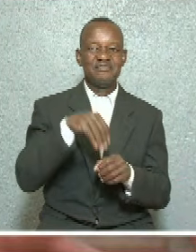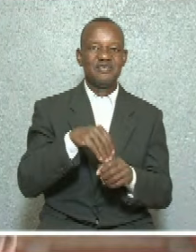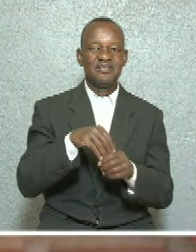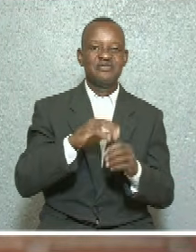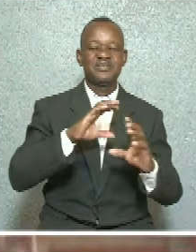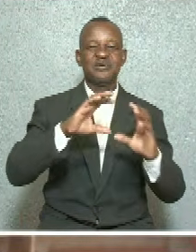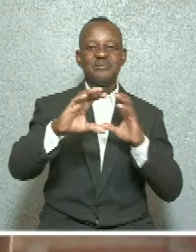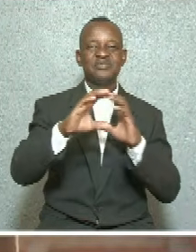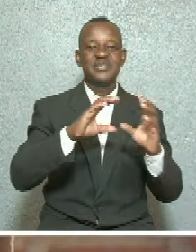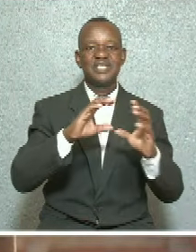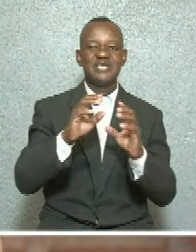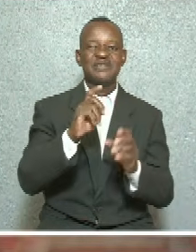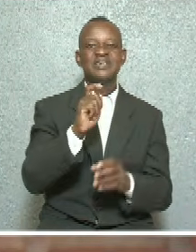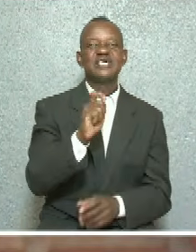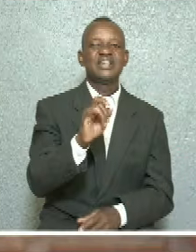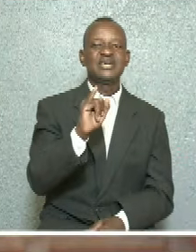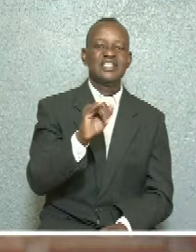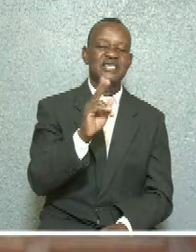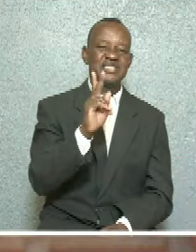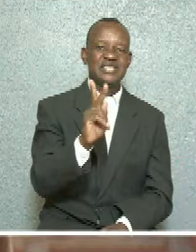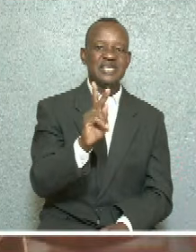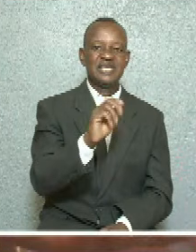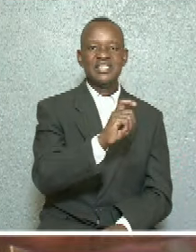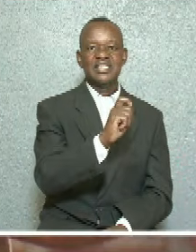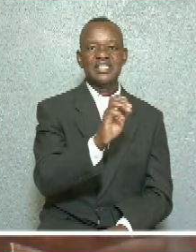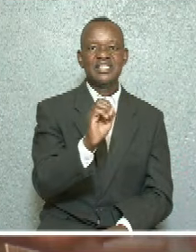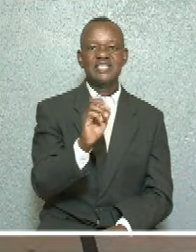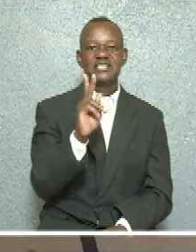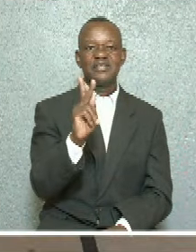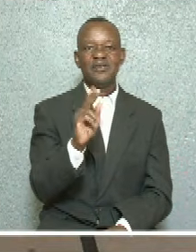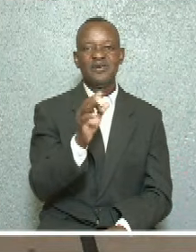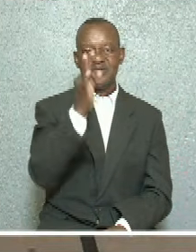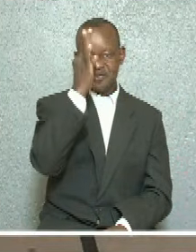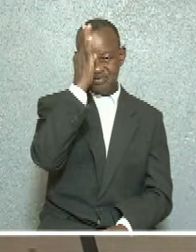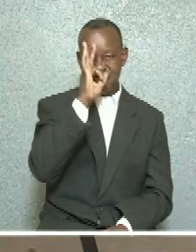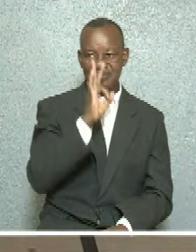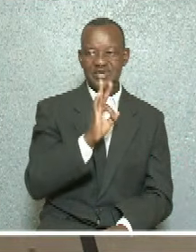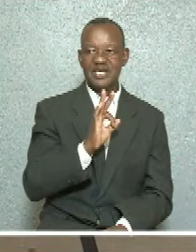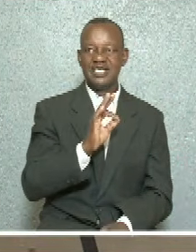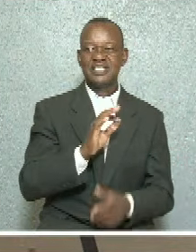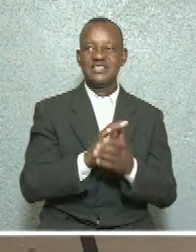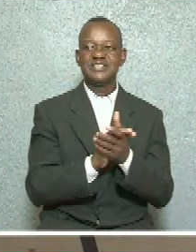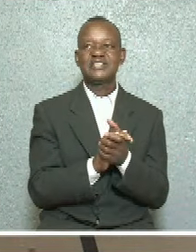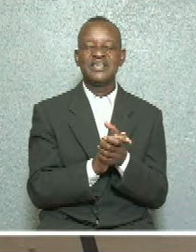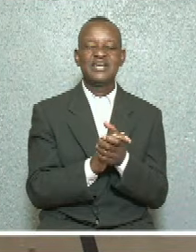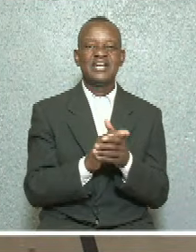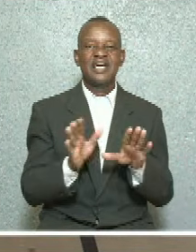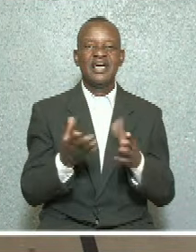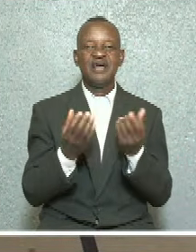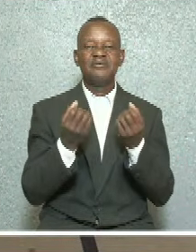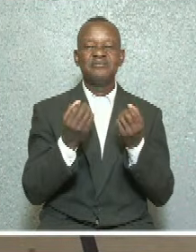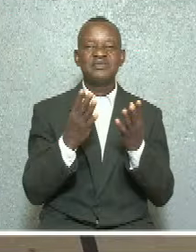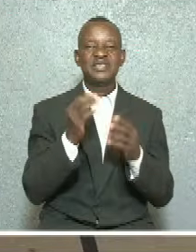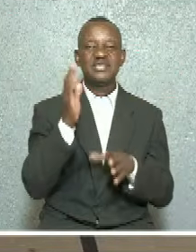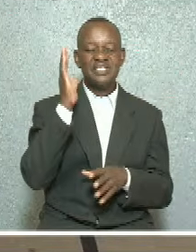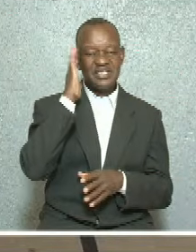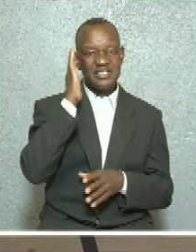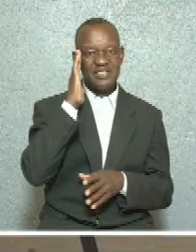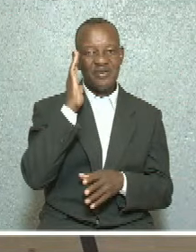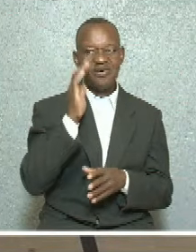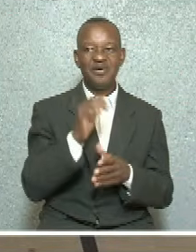TikTok, Facebook. How many of you know NBC? Oh, very good. How many of you know New